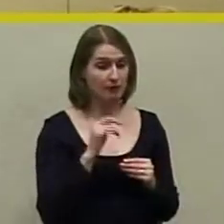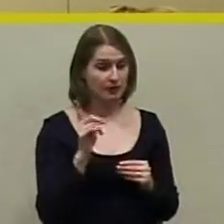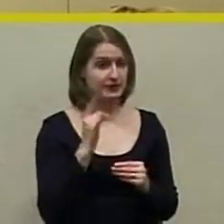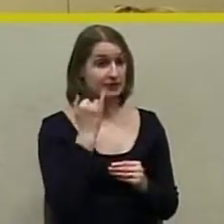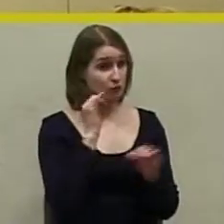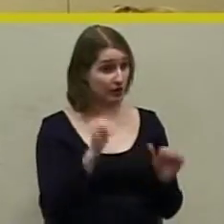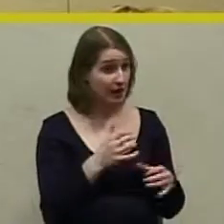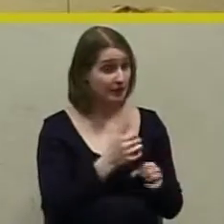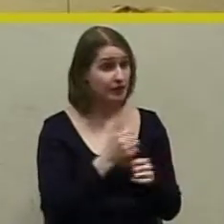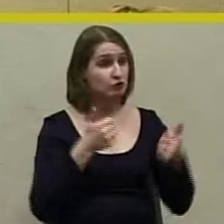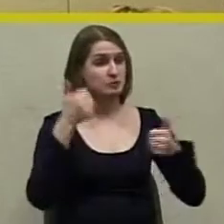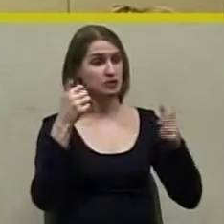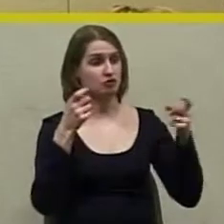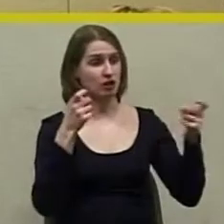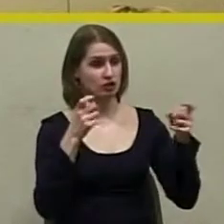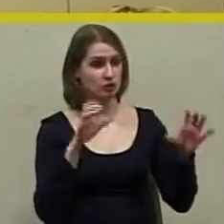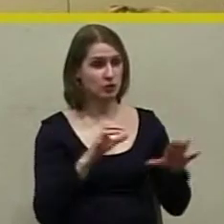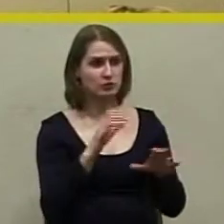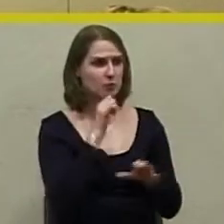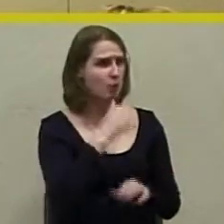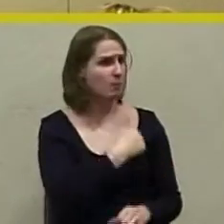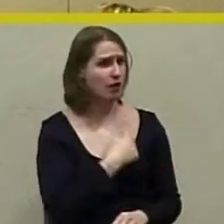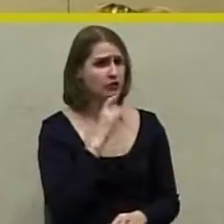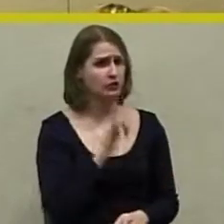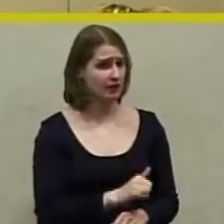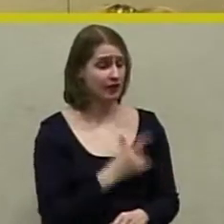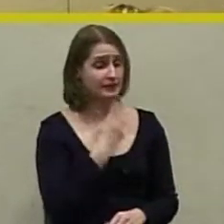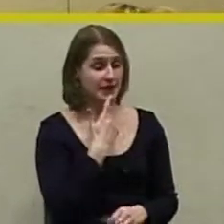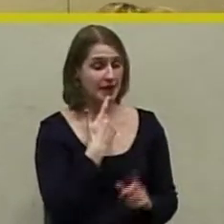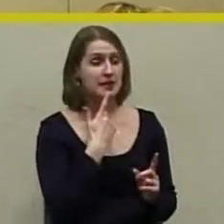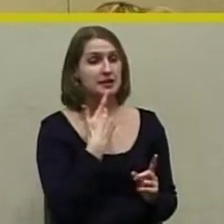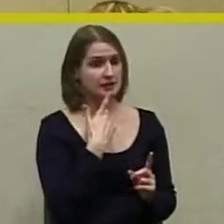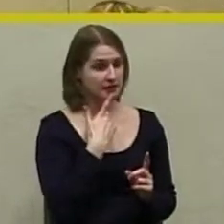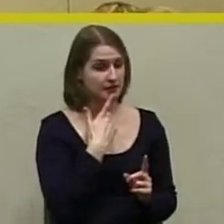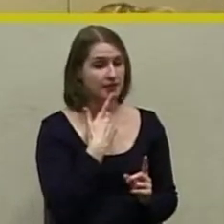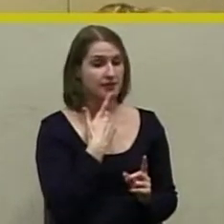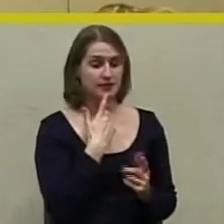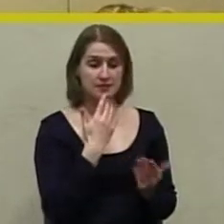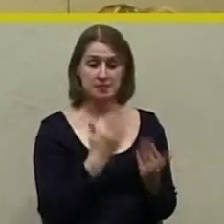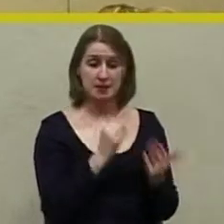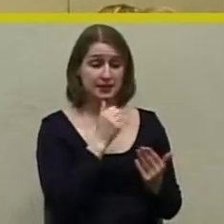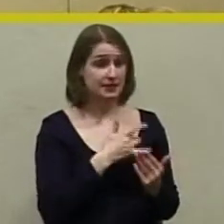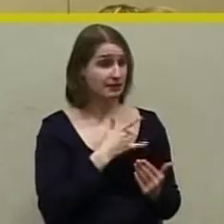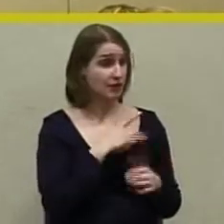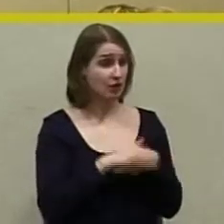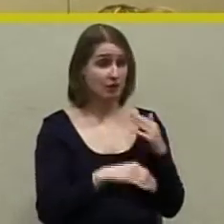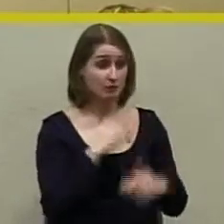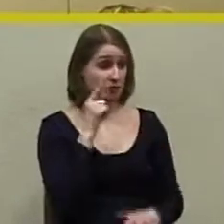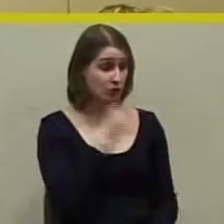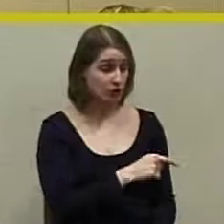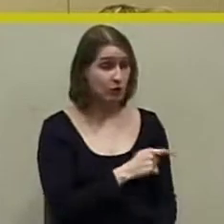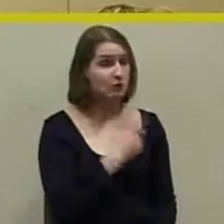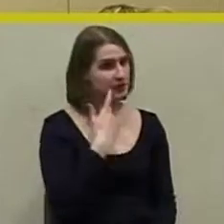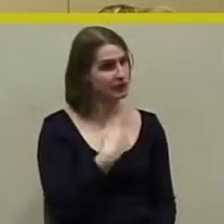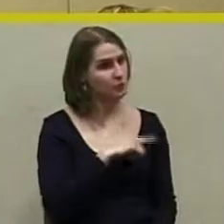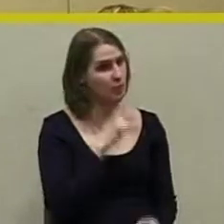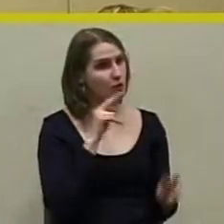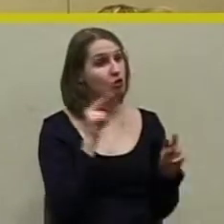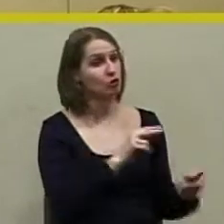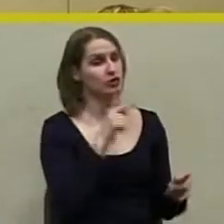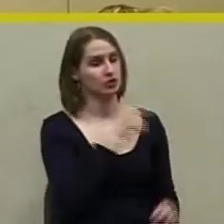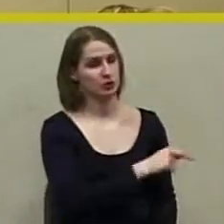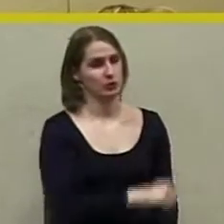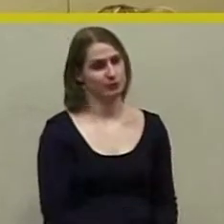do it, is don't even apologize for it. You just go right out and say, this is, this may not feel real comfortable to you because we're going to look at